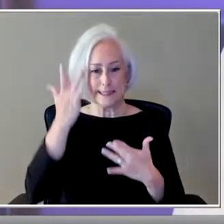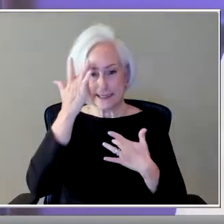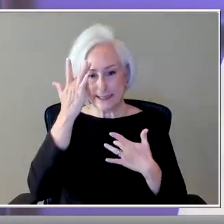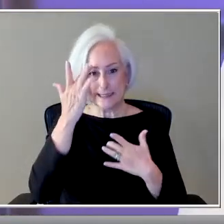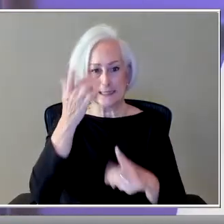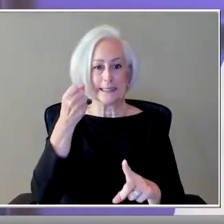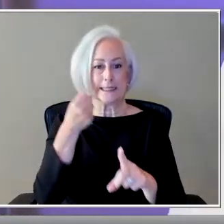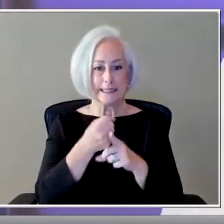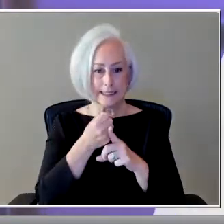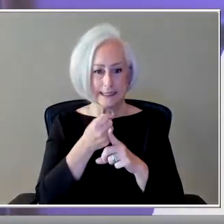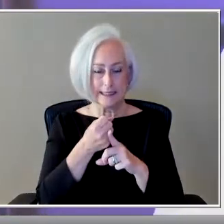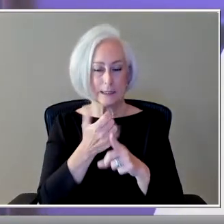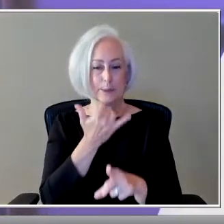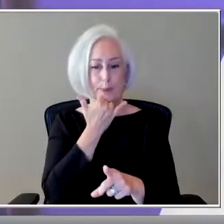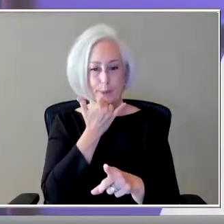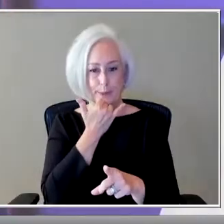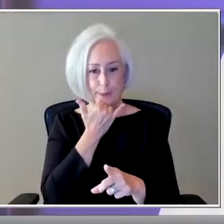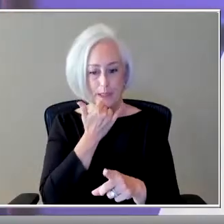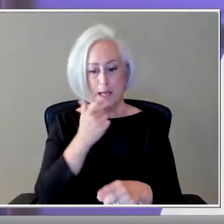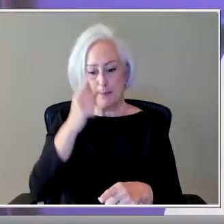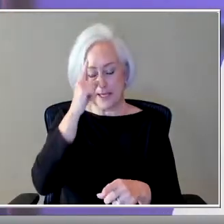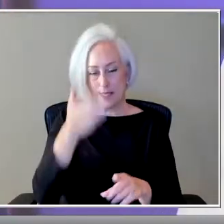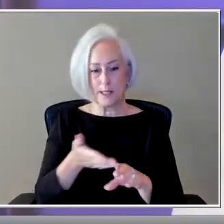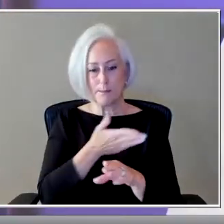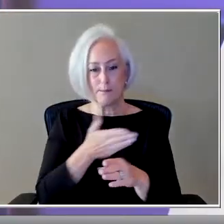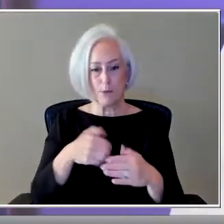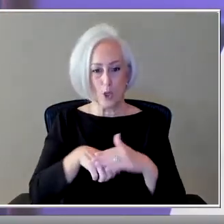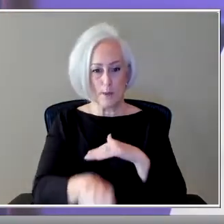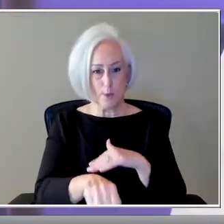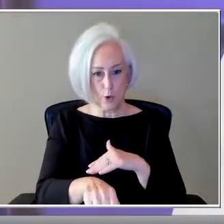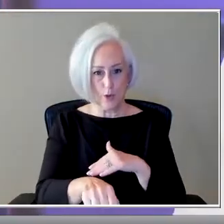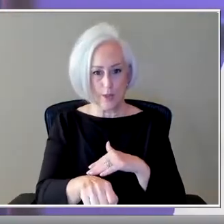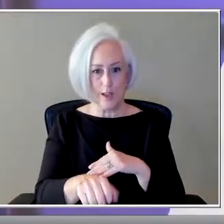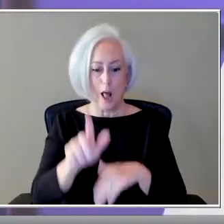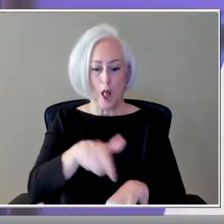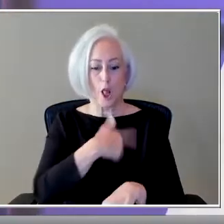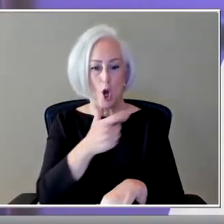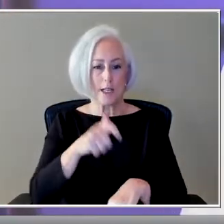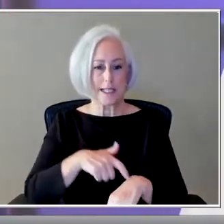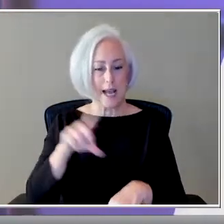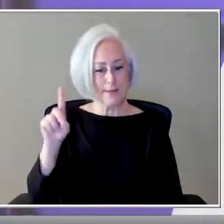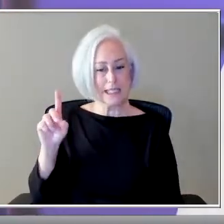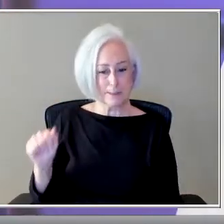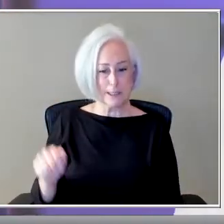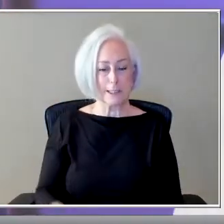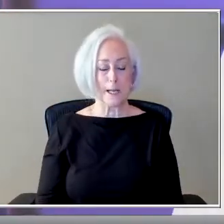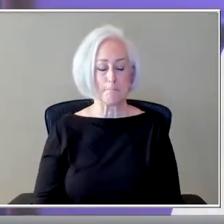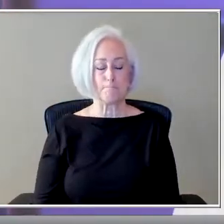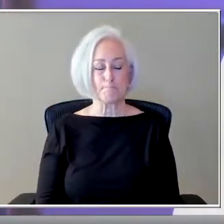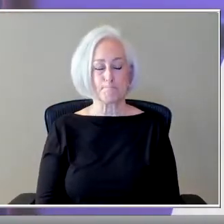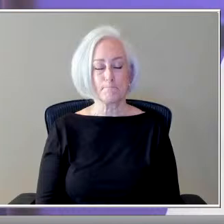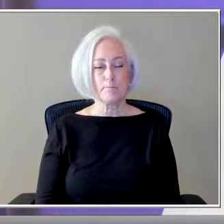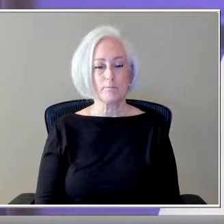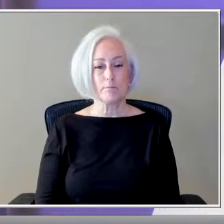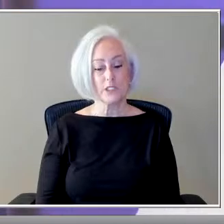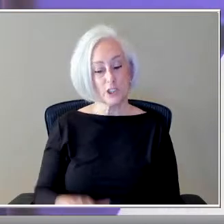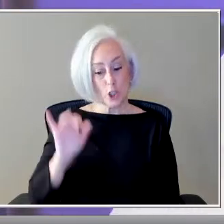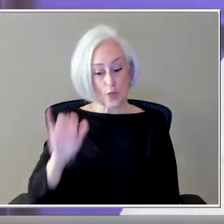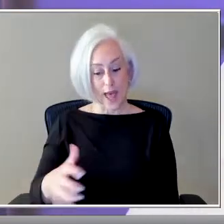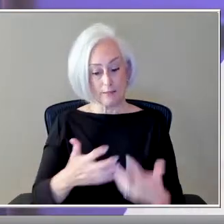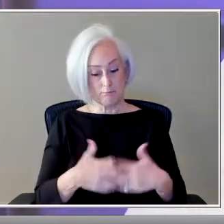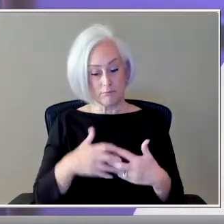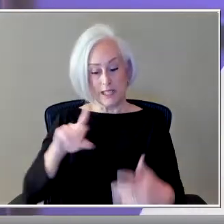of prematurity that could result in lifelong disability. So this apheresis in these